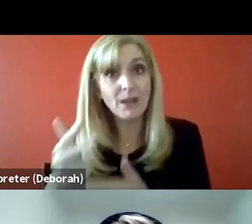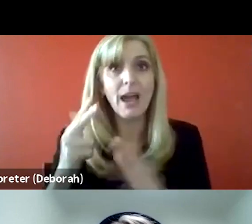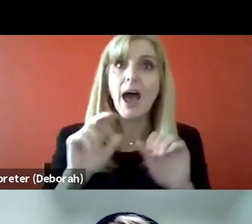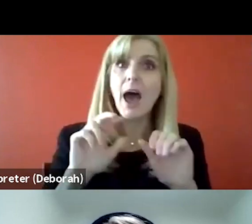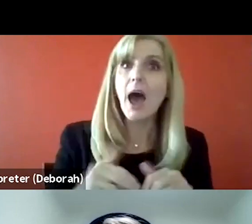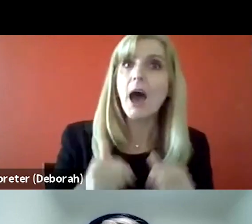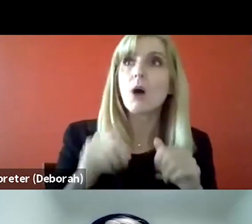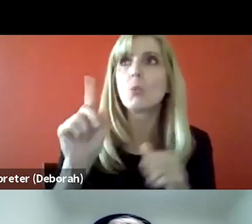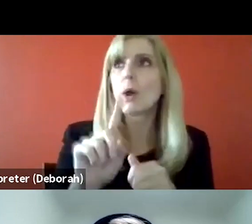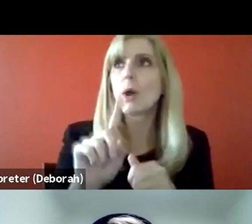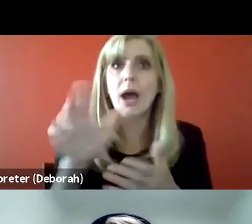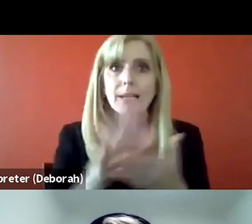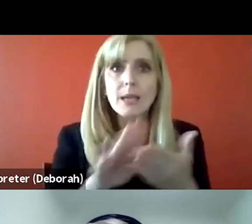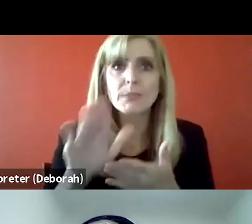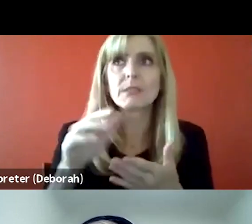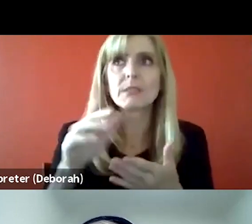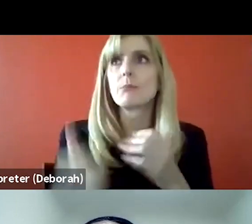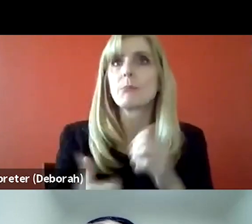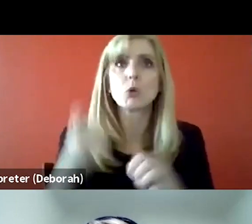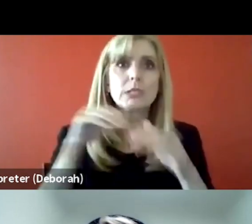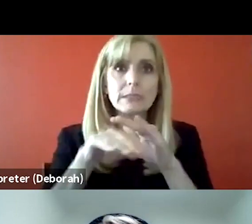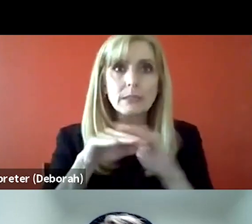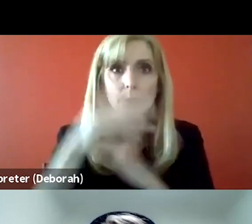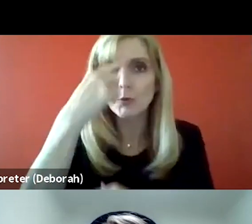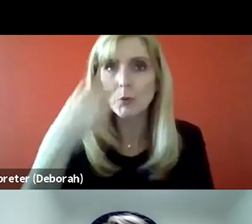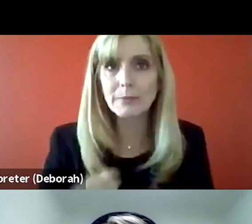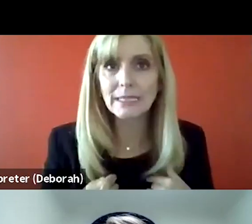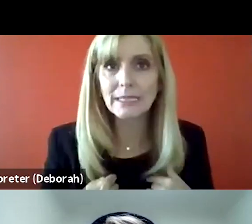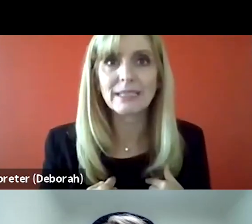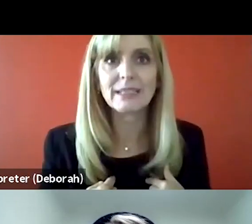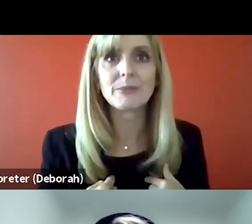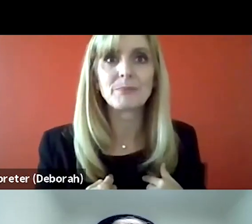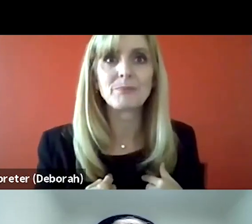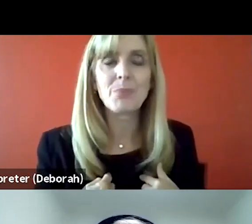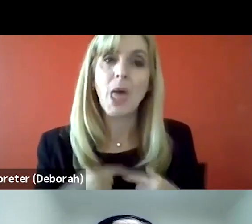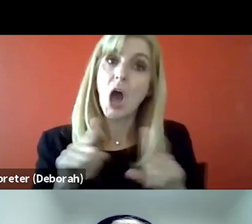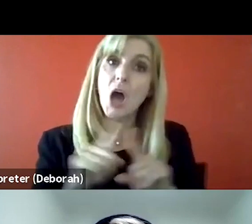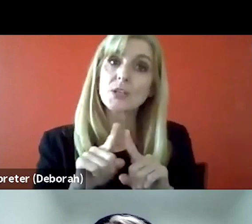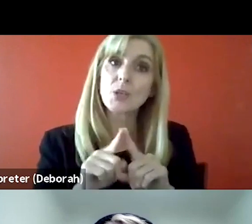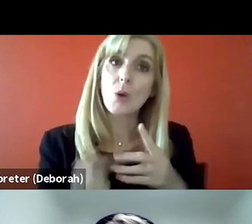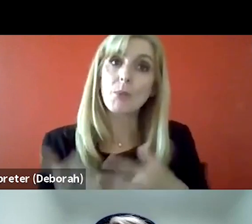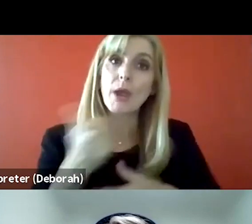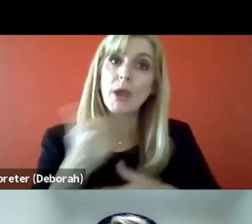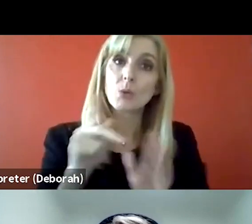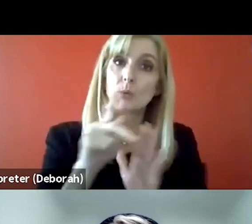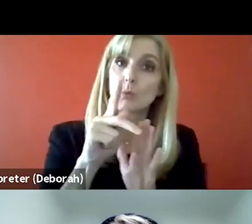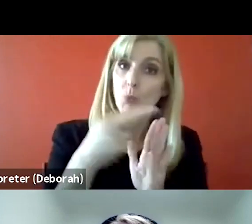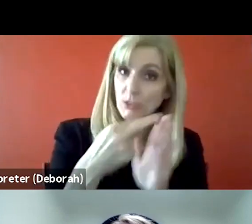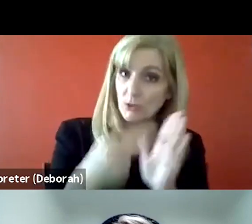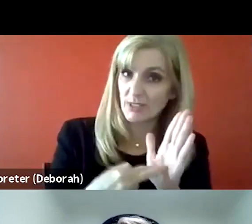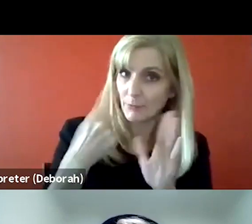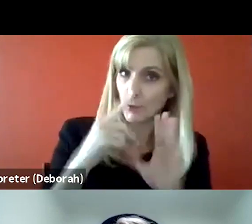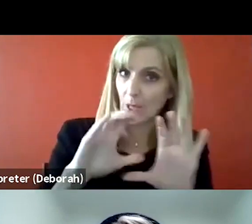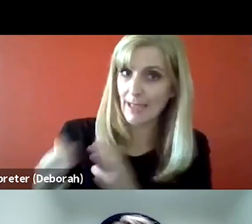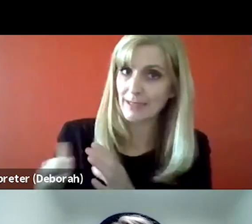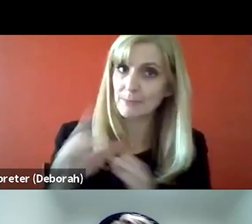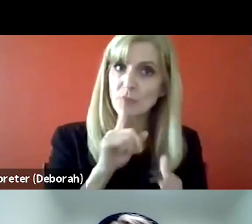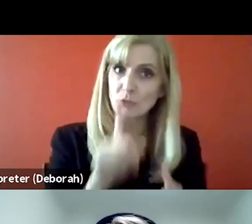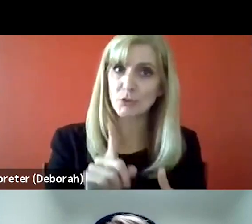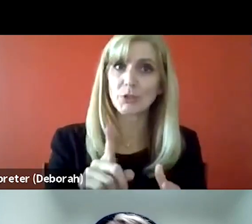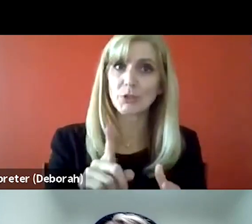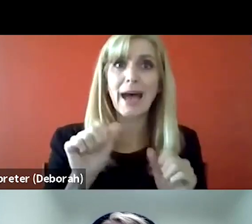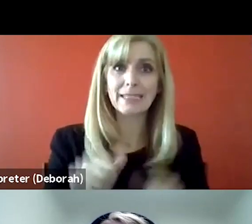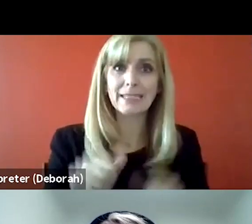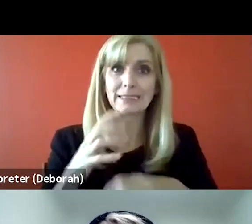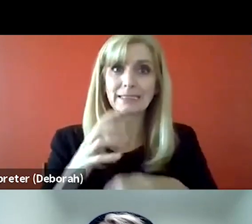where on campus is most accessible for me, and then also priority registration for classes to make sure I can get the